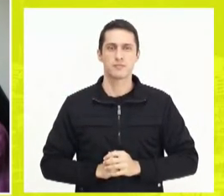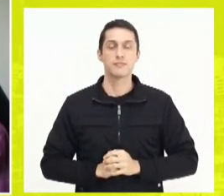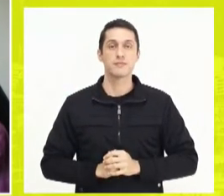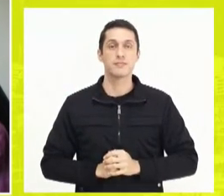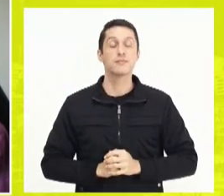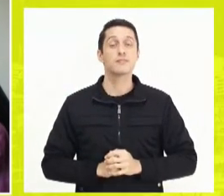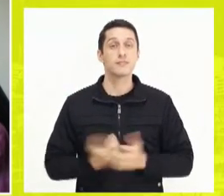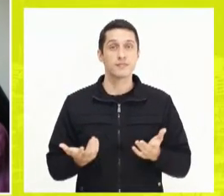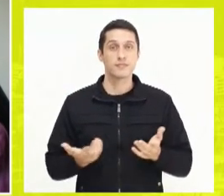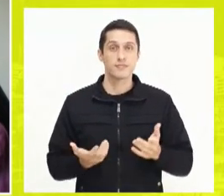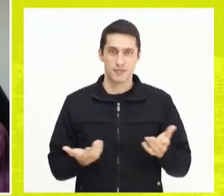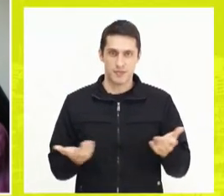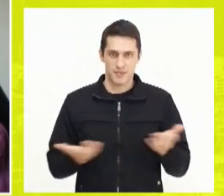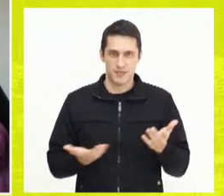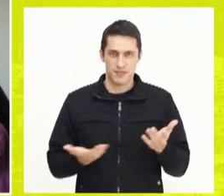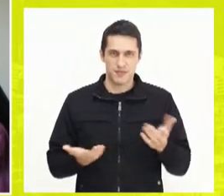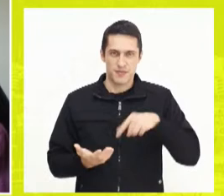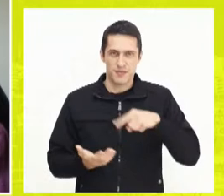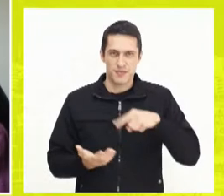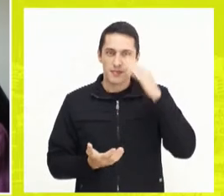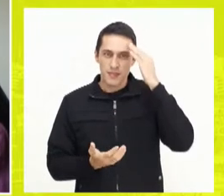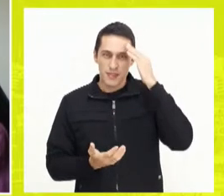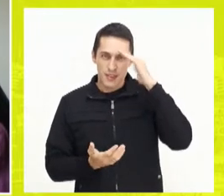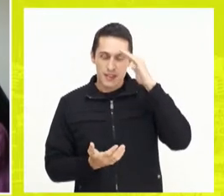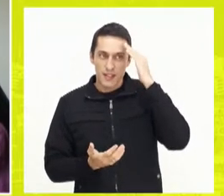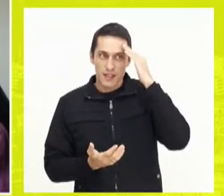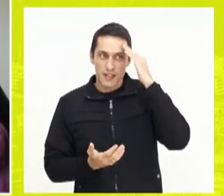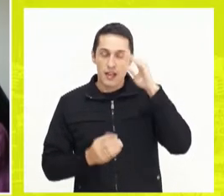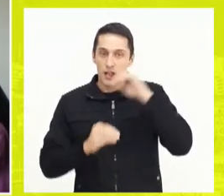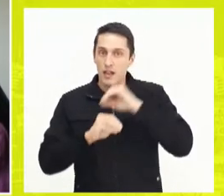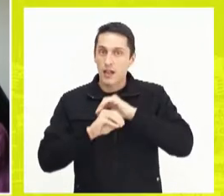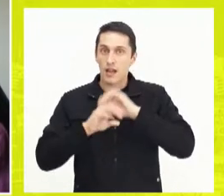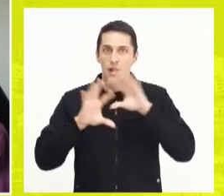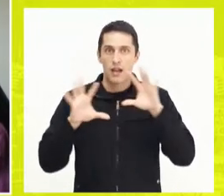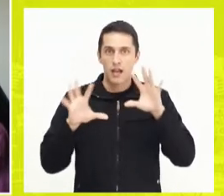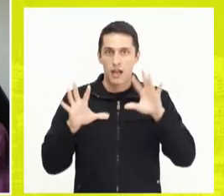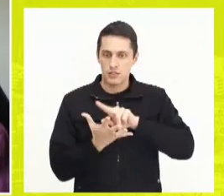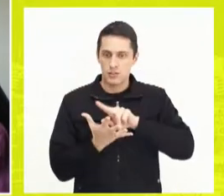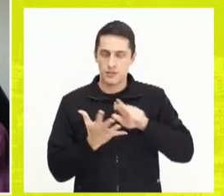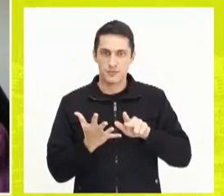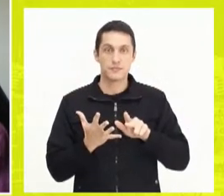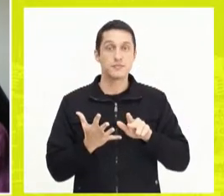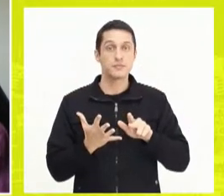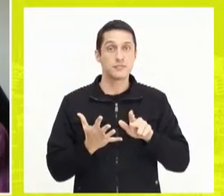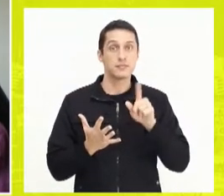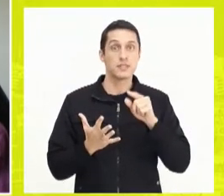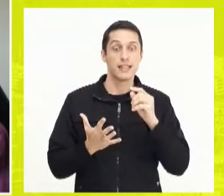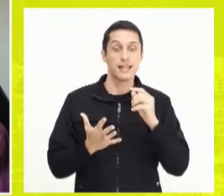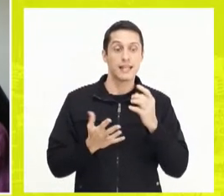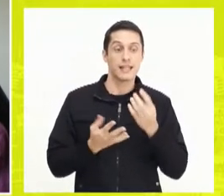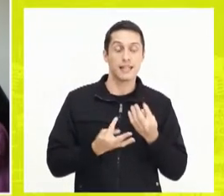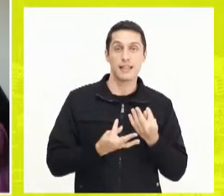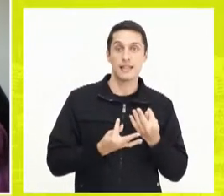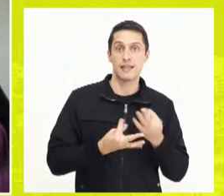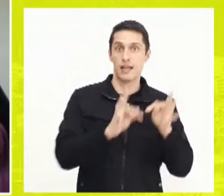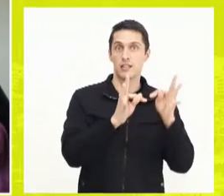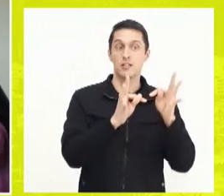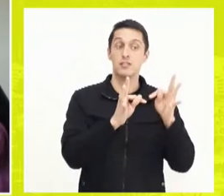background and enrich the way we see these all these problems the technologies